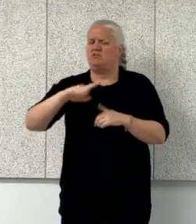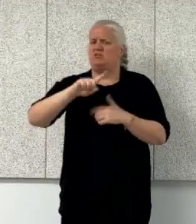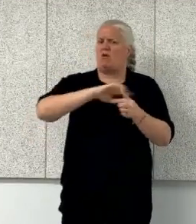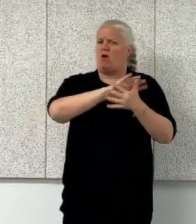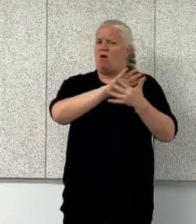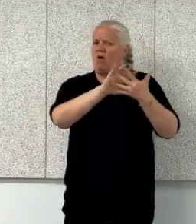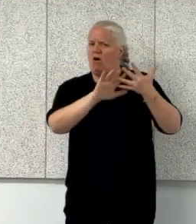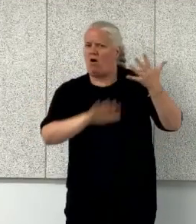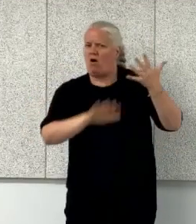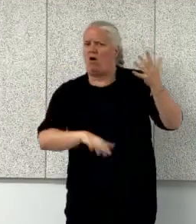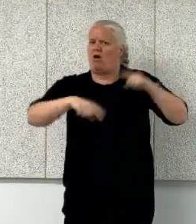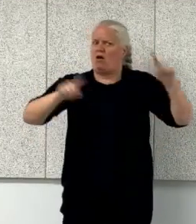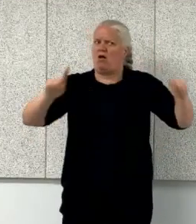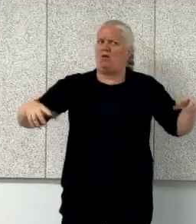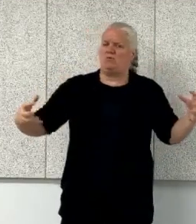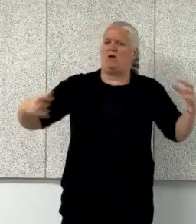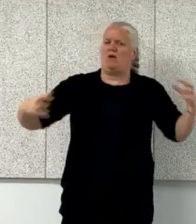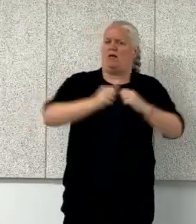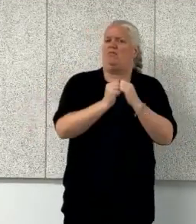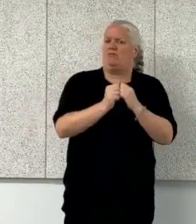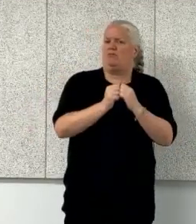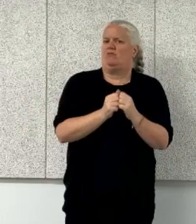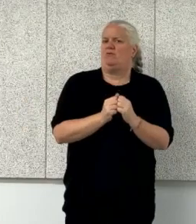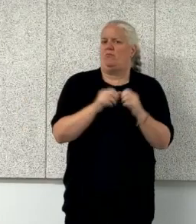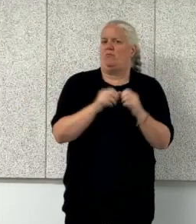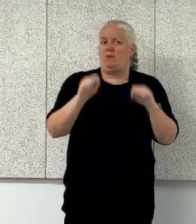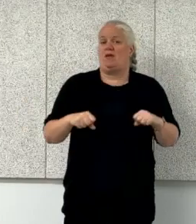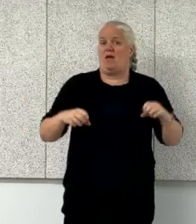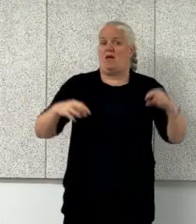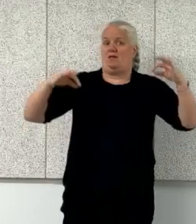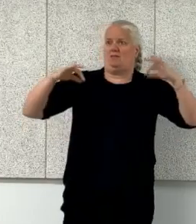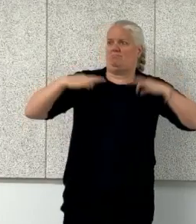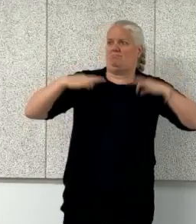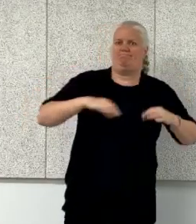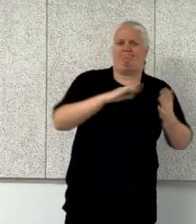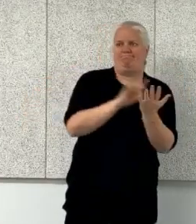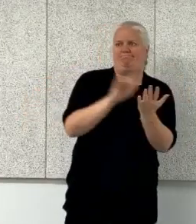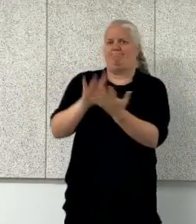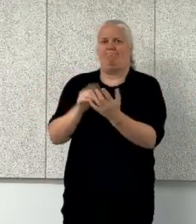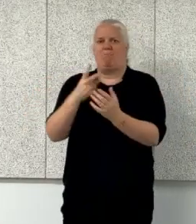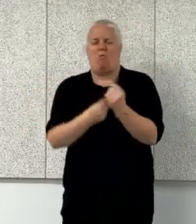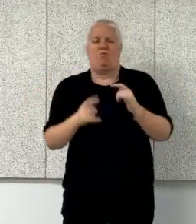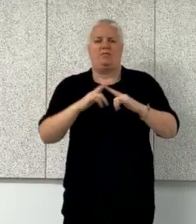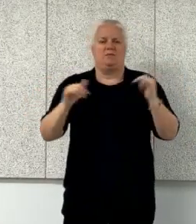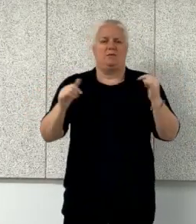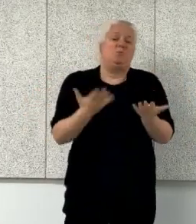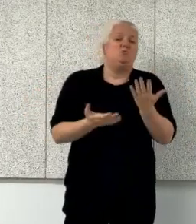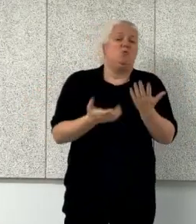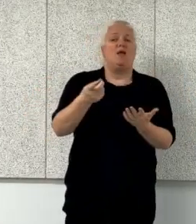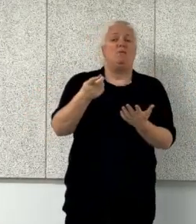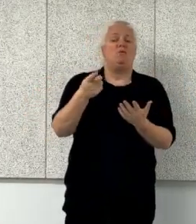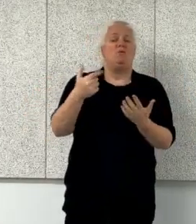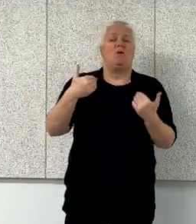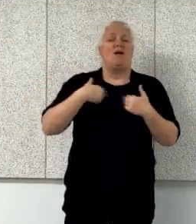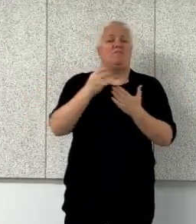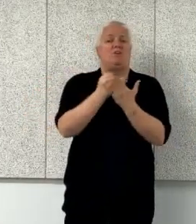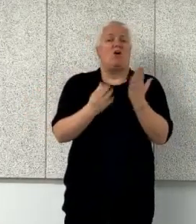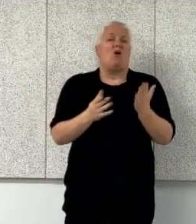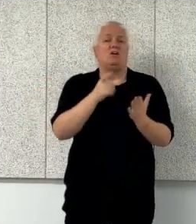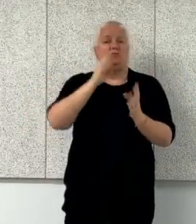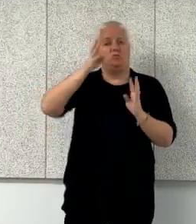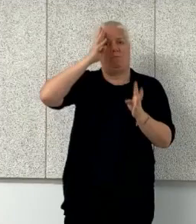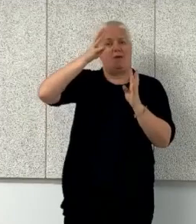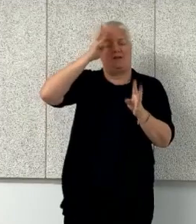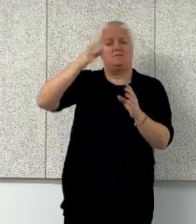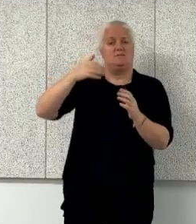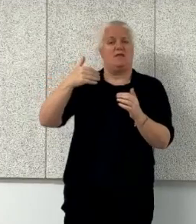equally, yeah? So sometimes that might mean that your generative artist who has a following, you know, in Brooklyn, they know how